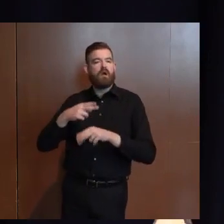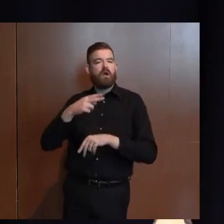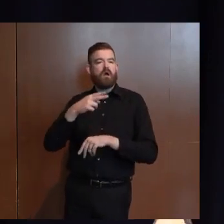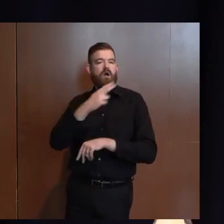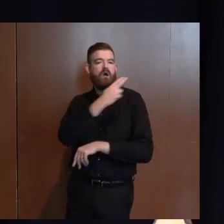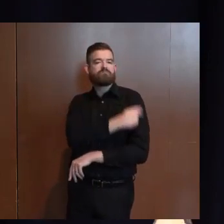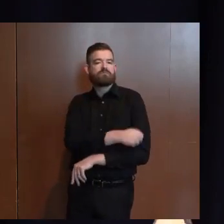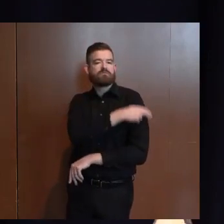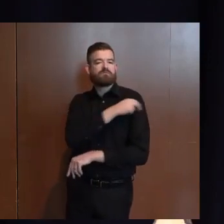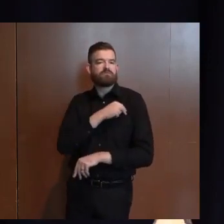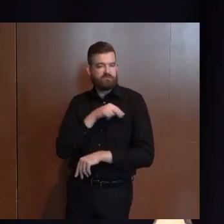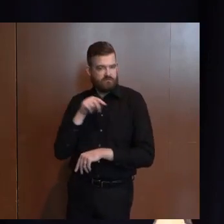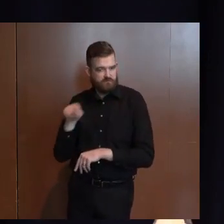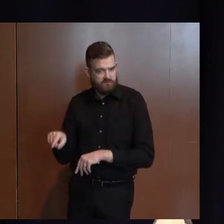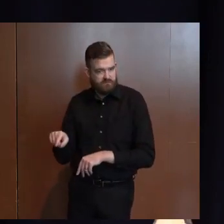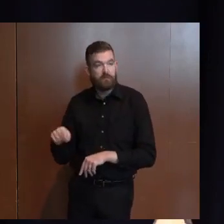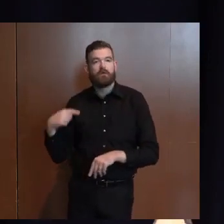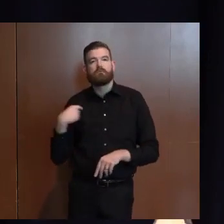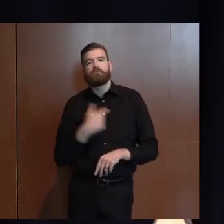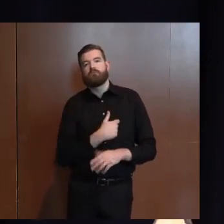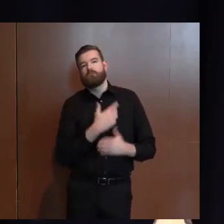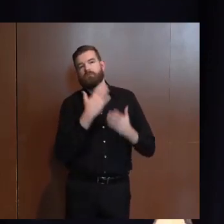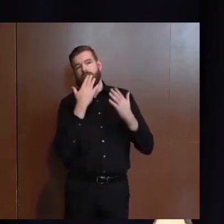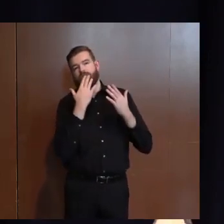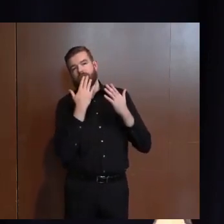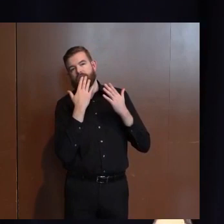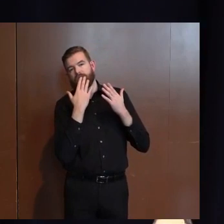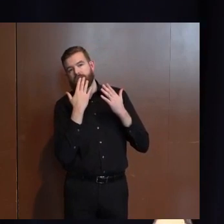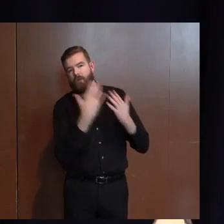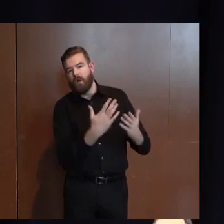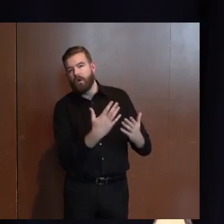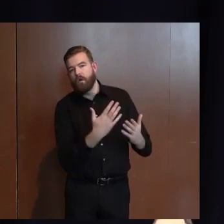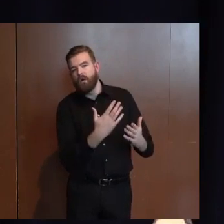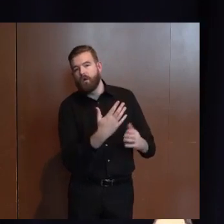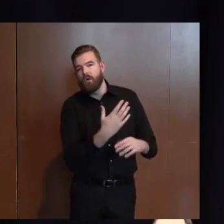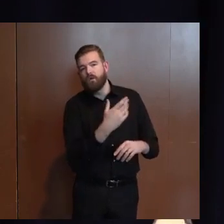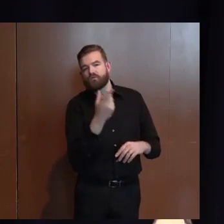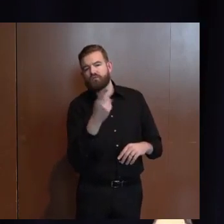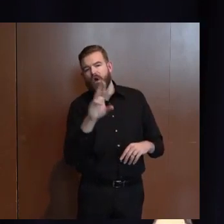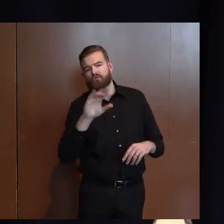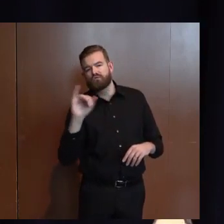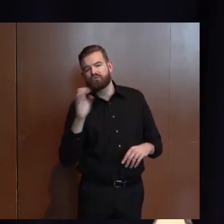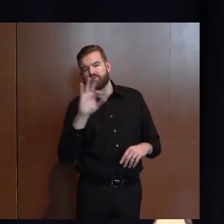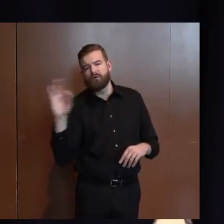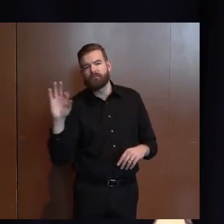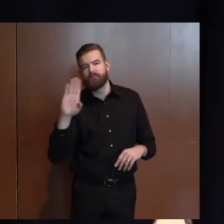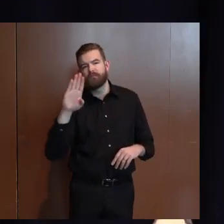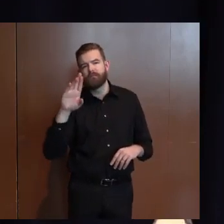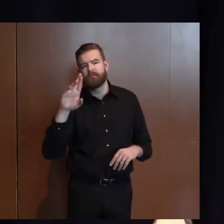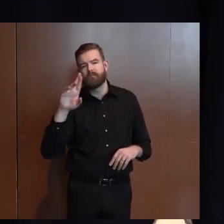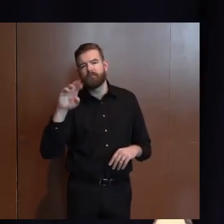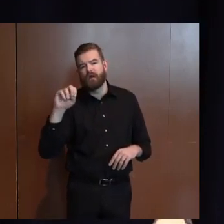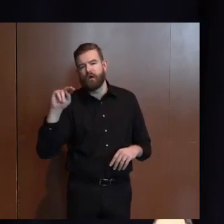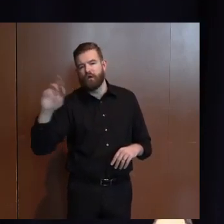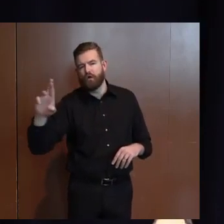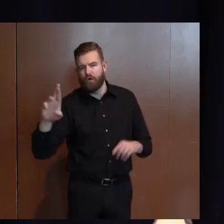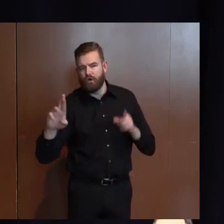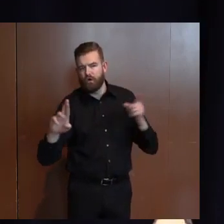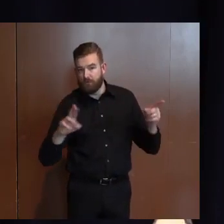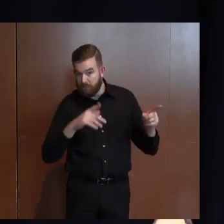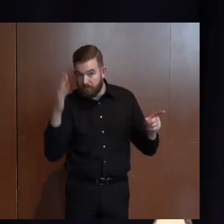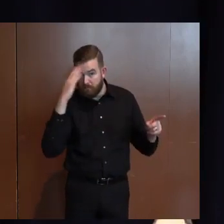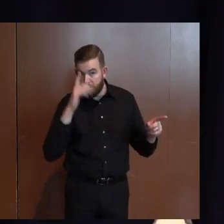We're extremely thankful for the expertise of Dr. Jeff Brenner, a physician that may be familiar to all of you.